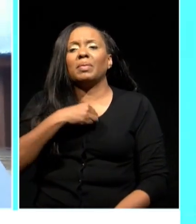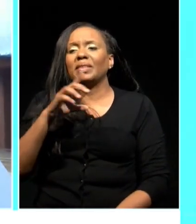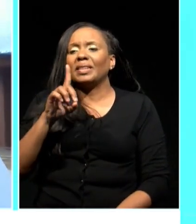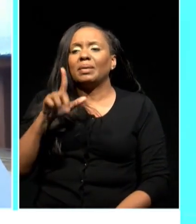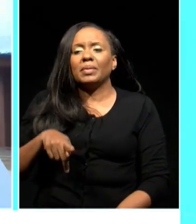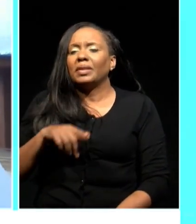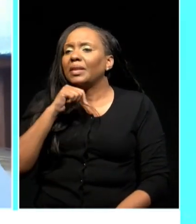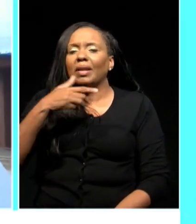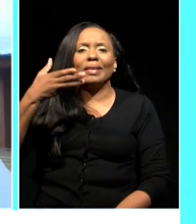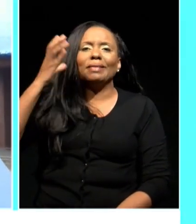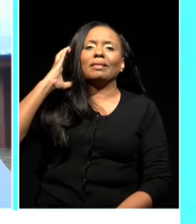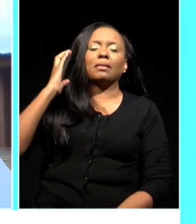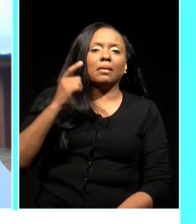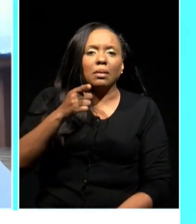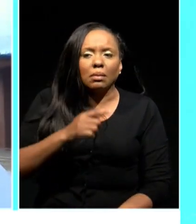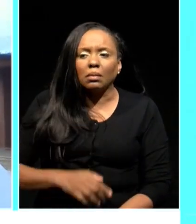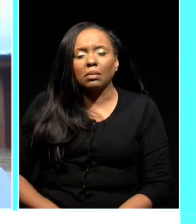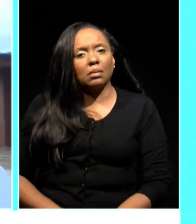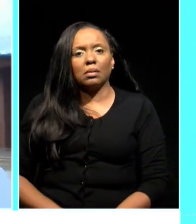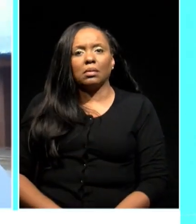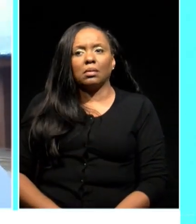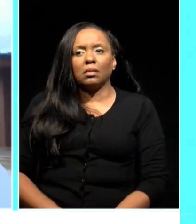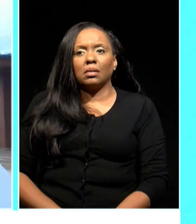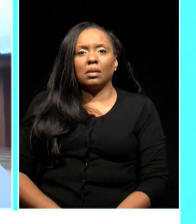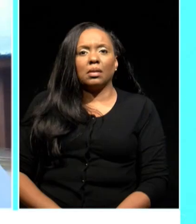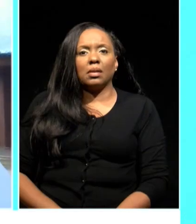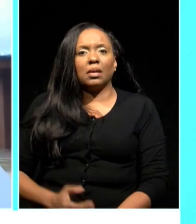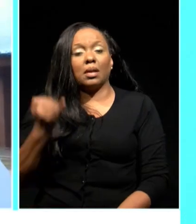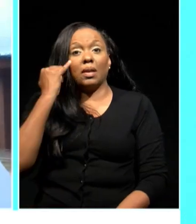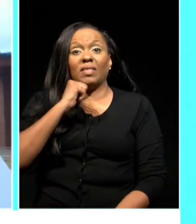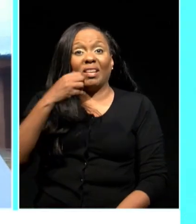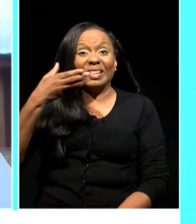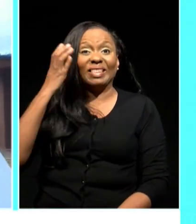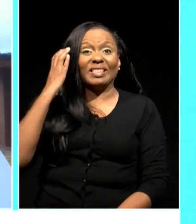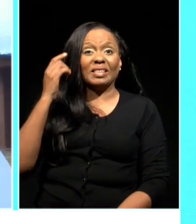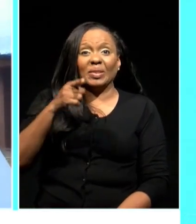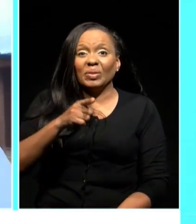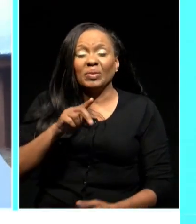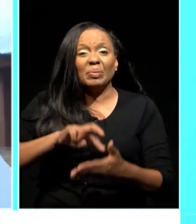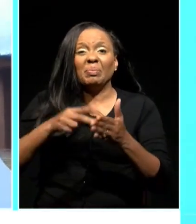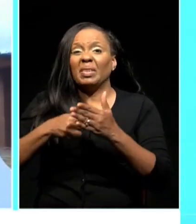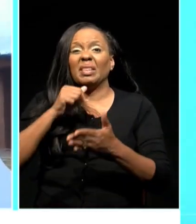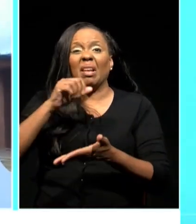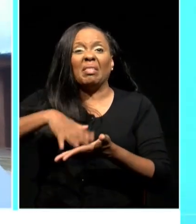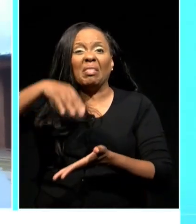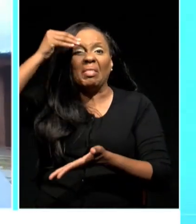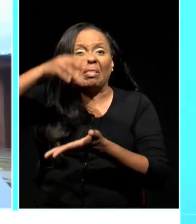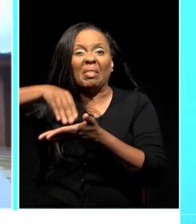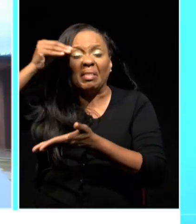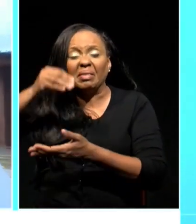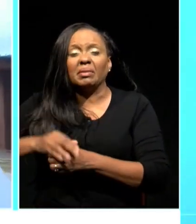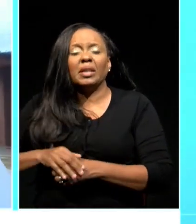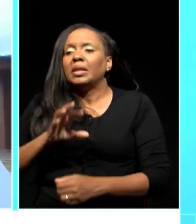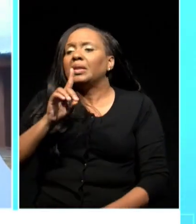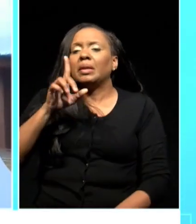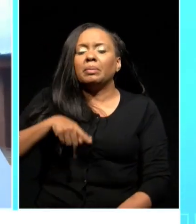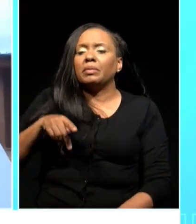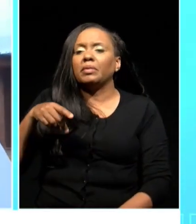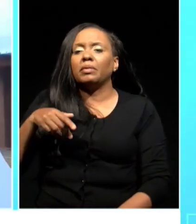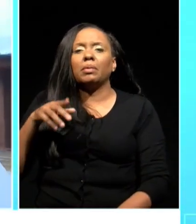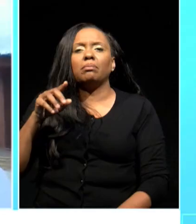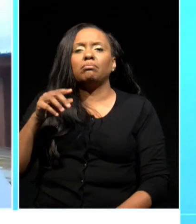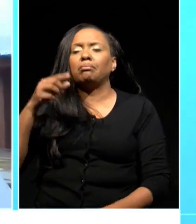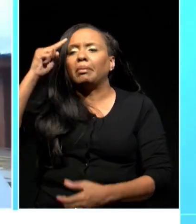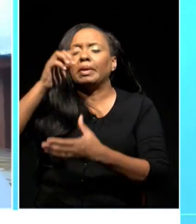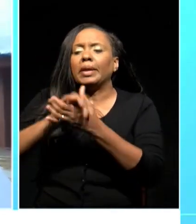And if they don't listen to you, they're not going to learn from their errors, because very often they believe their own propaganda. So that